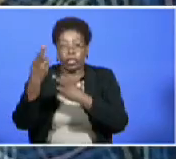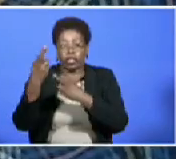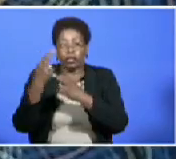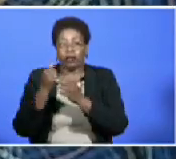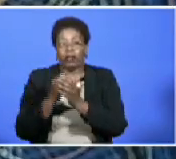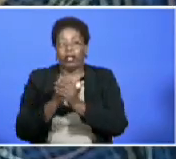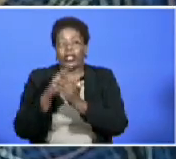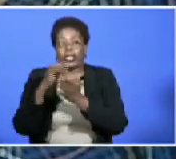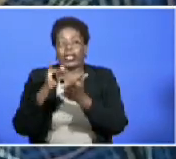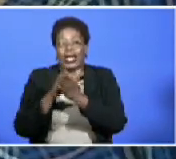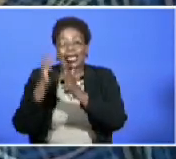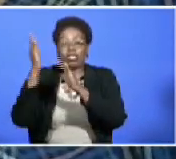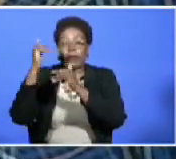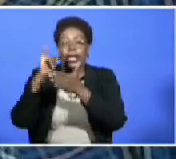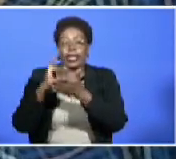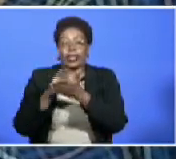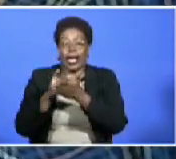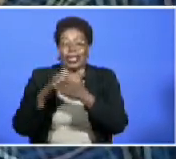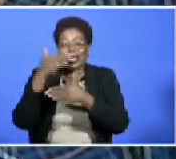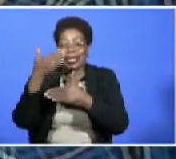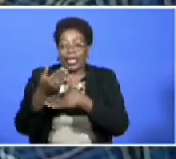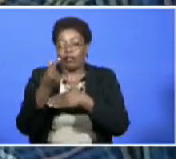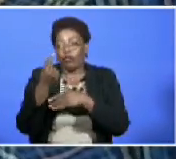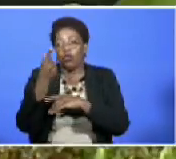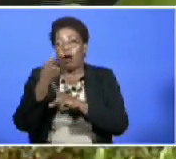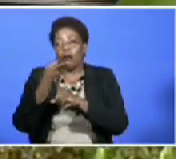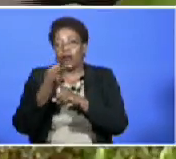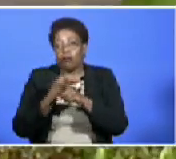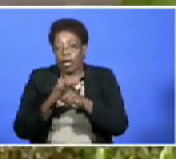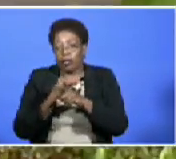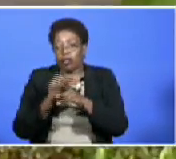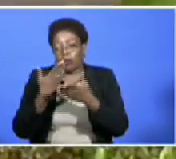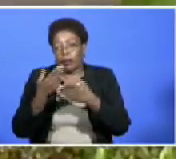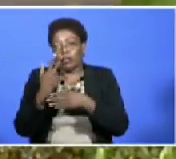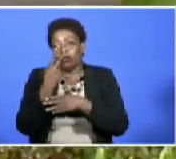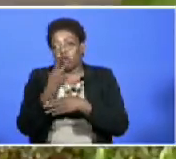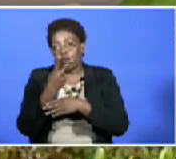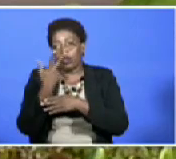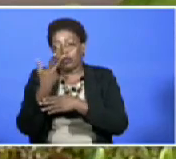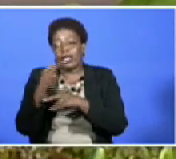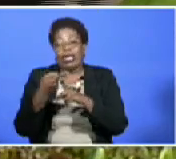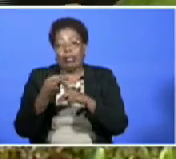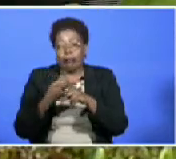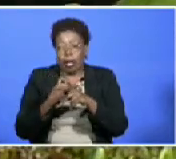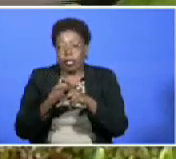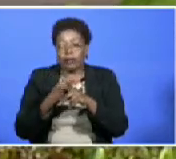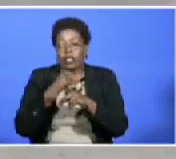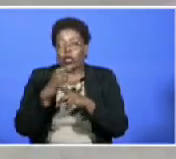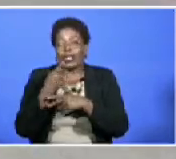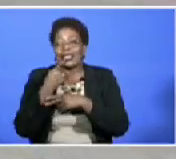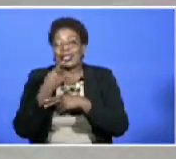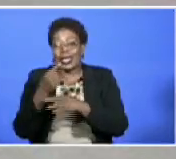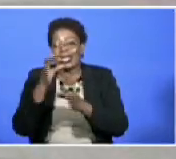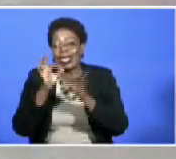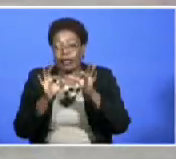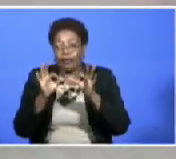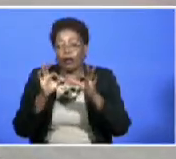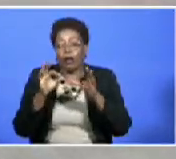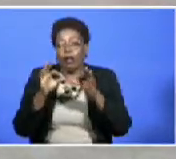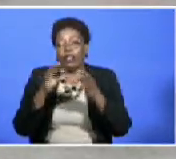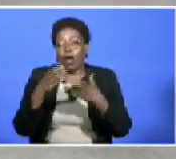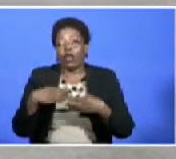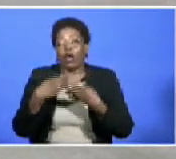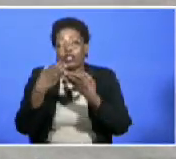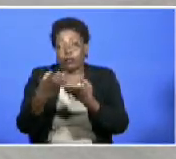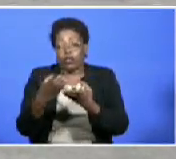Rowell says he expects that audit within the next 2 months or next 2 to 3 months, but he couldn't say if contributions will go up.